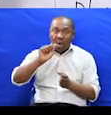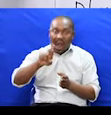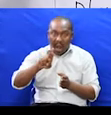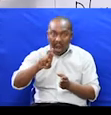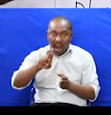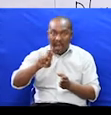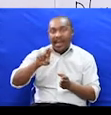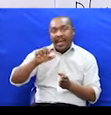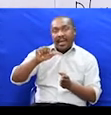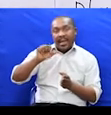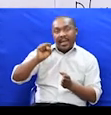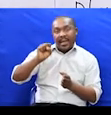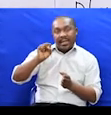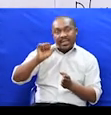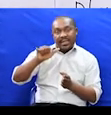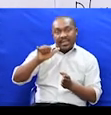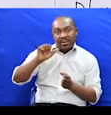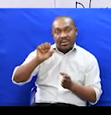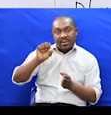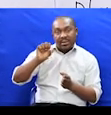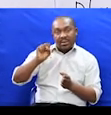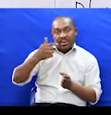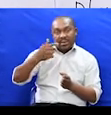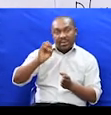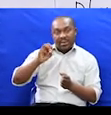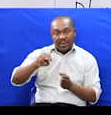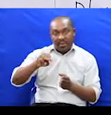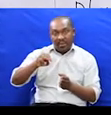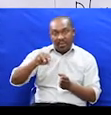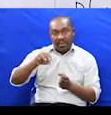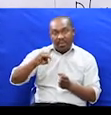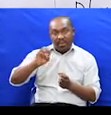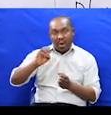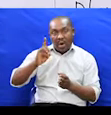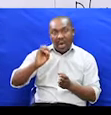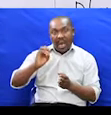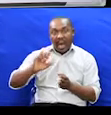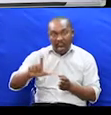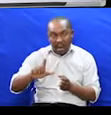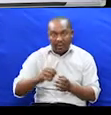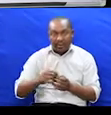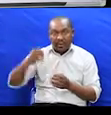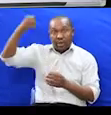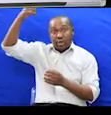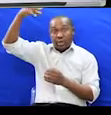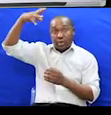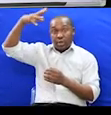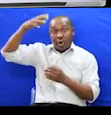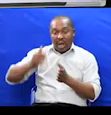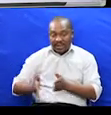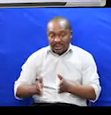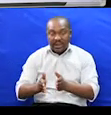system model. Why solar system model? Solar system model